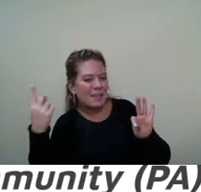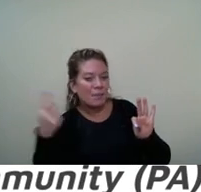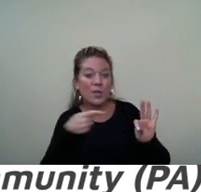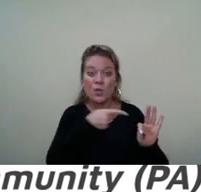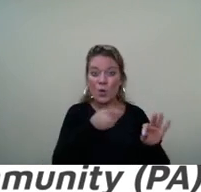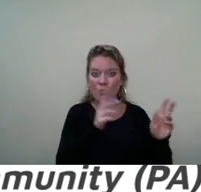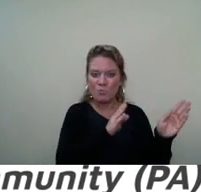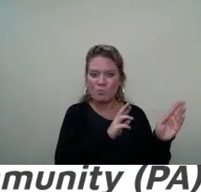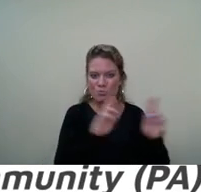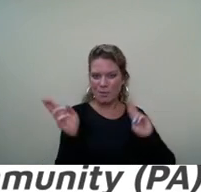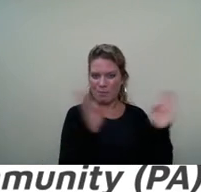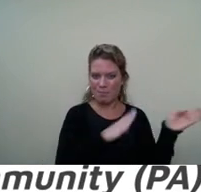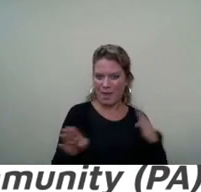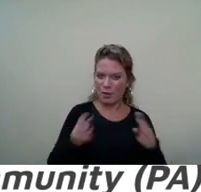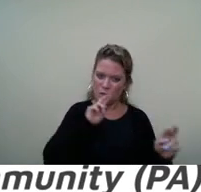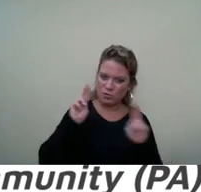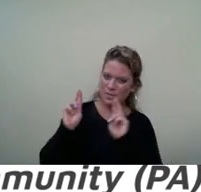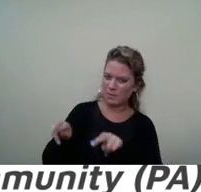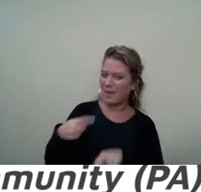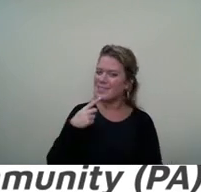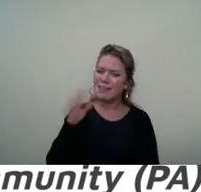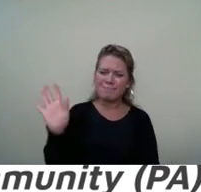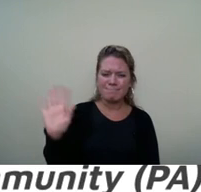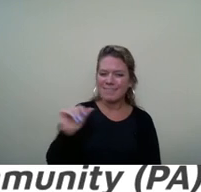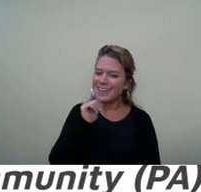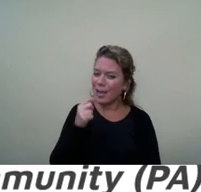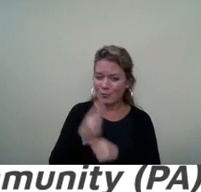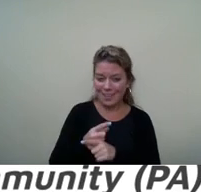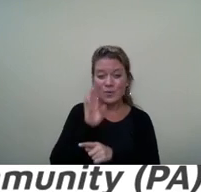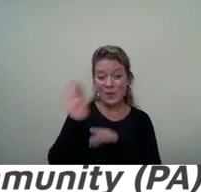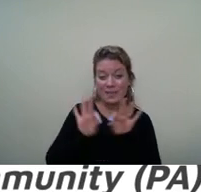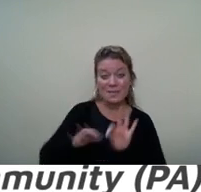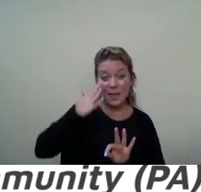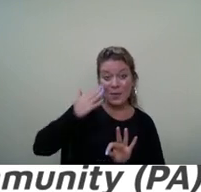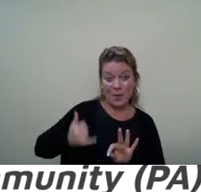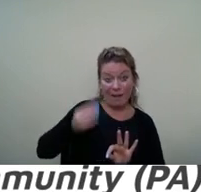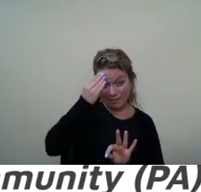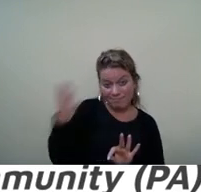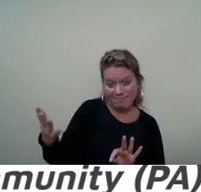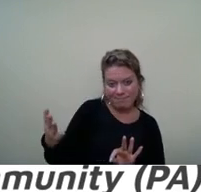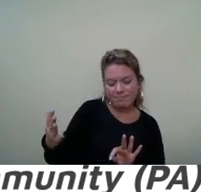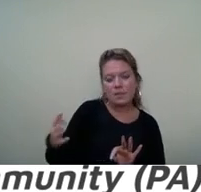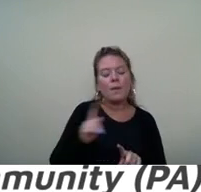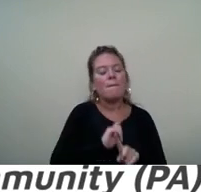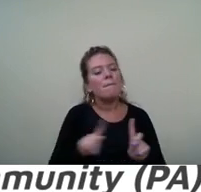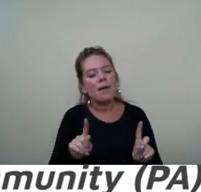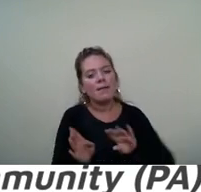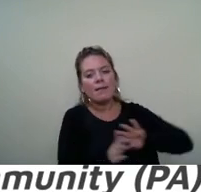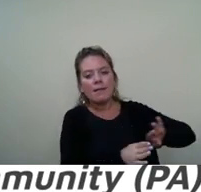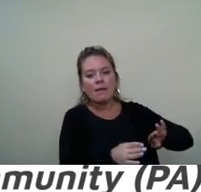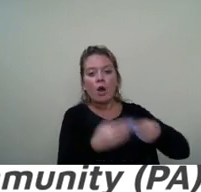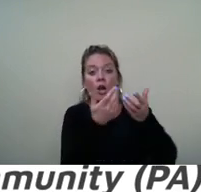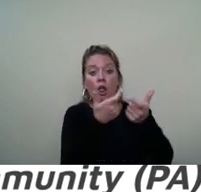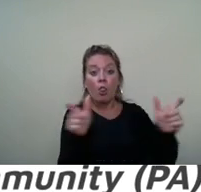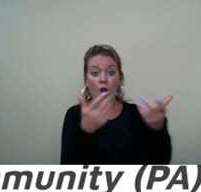back and say, by the way, that's not correct, and here's why. But on a larger scale, what we need to do